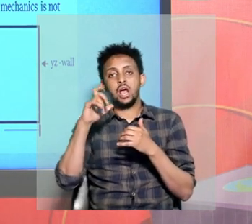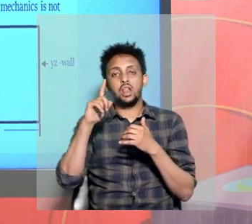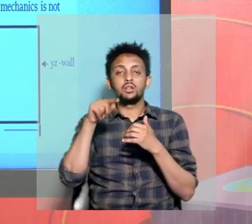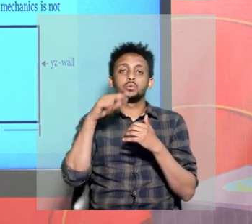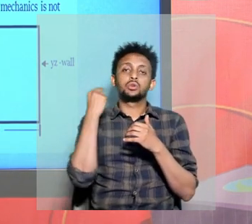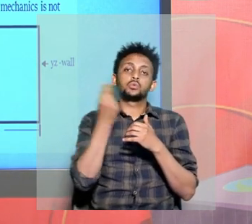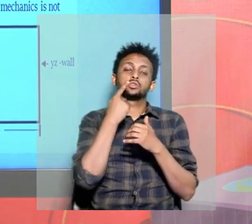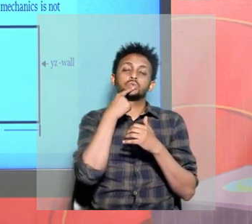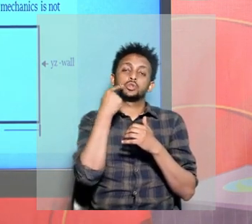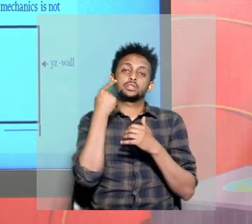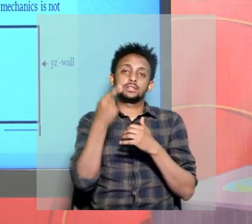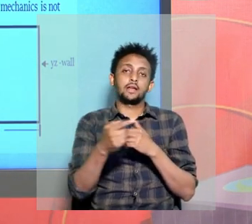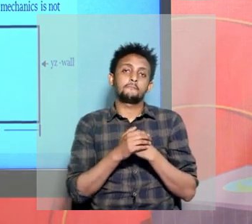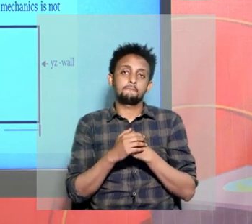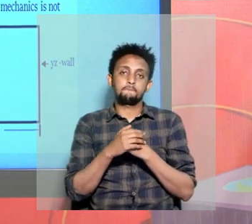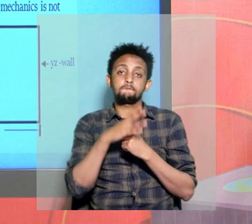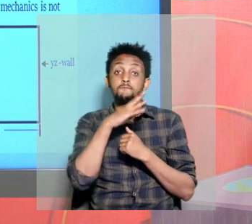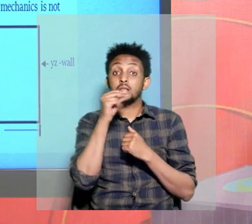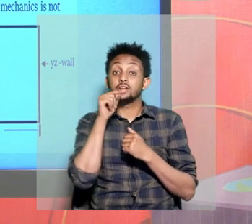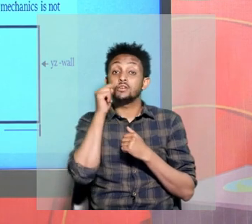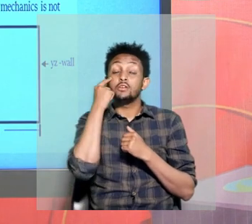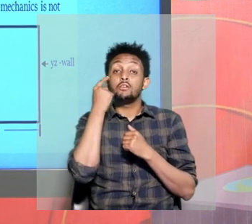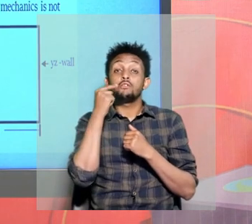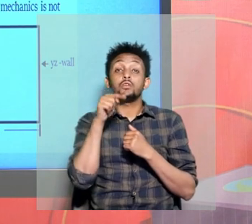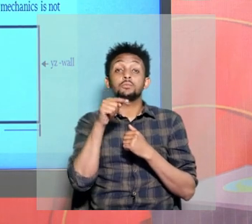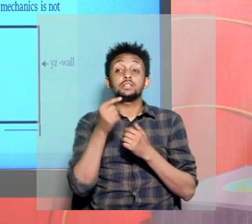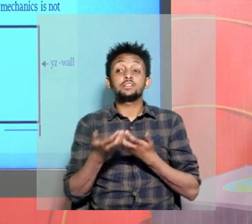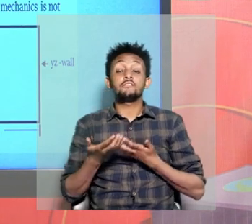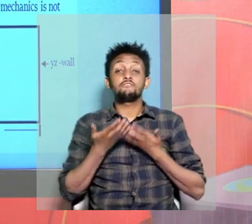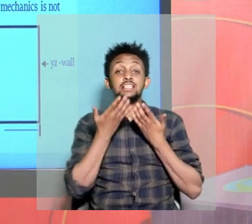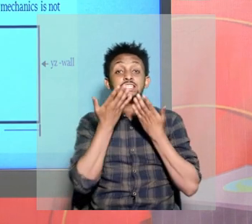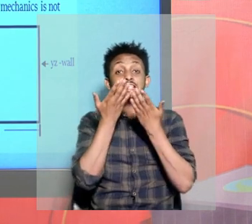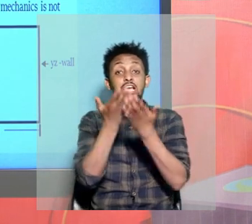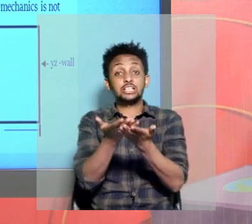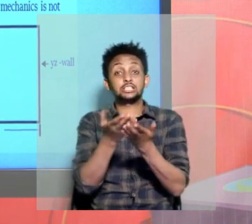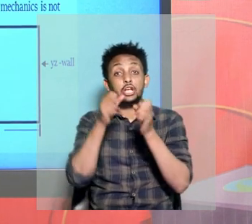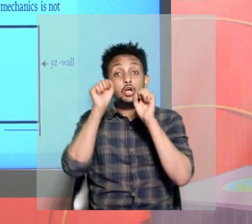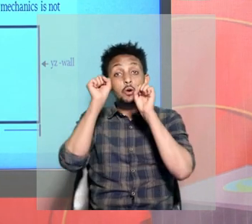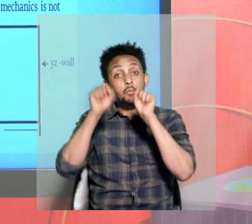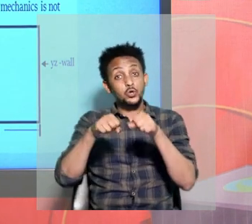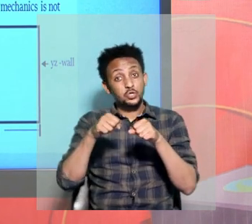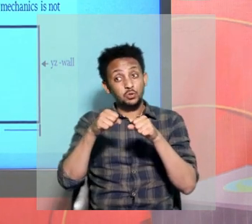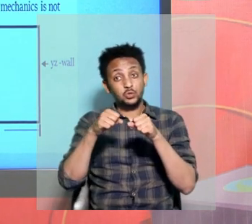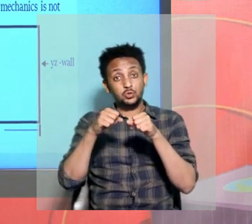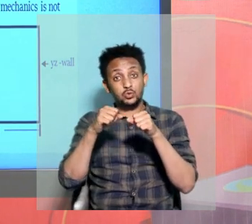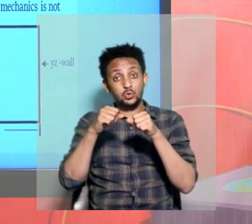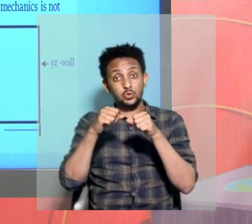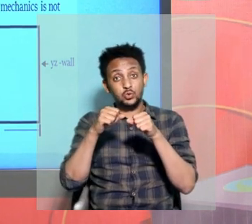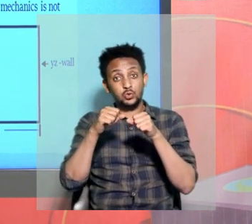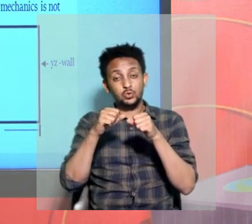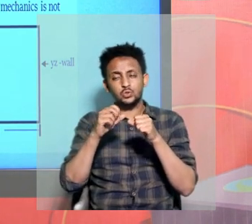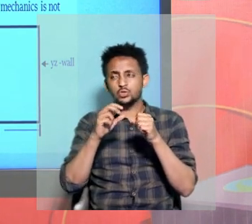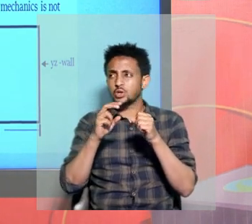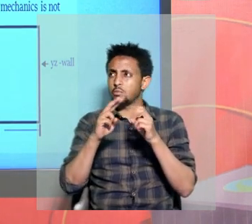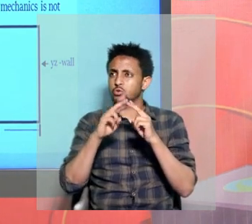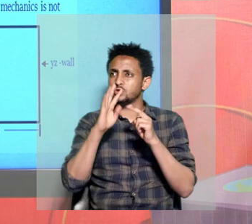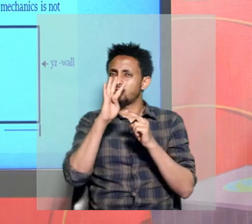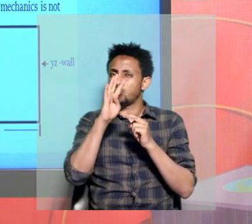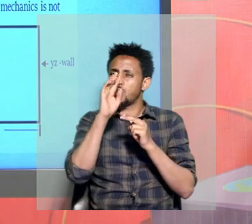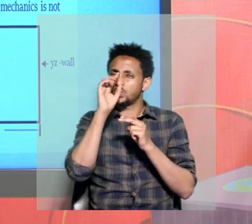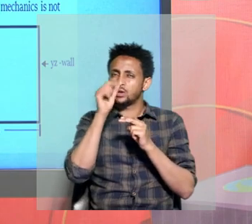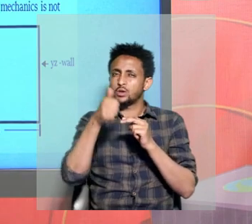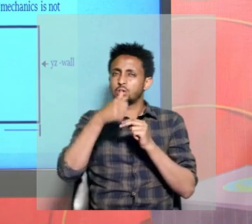is what it says. And then from this investigation, it's possible to derive the most four